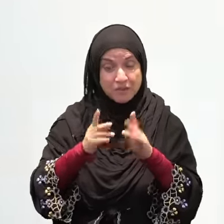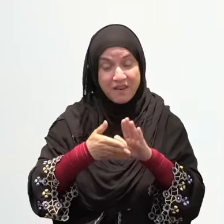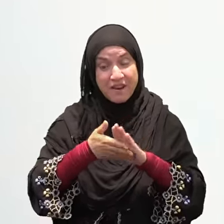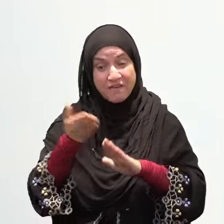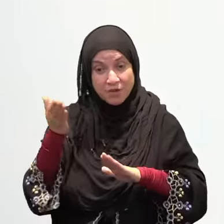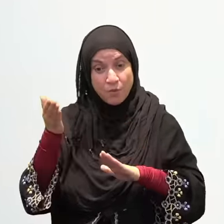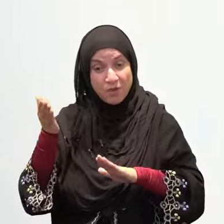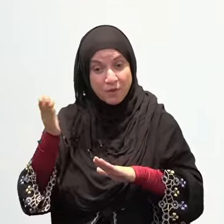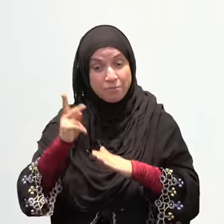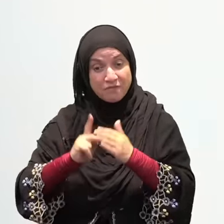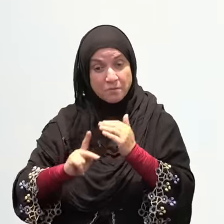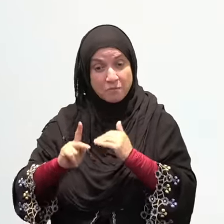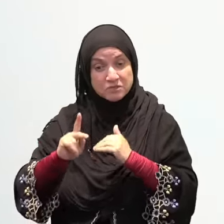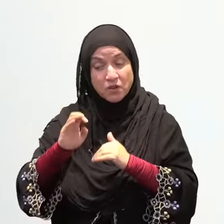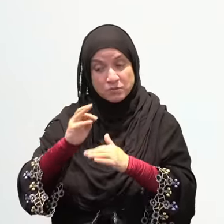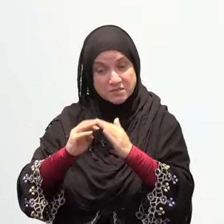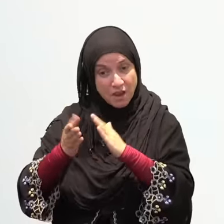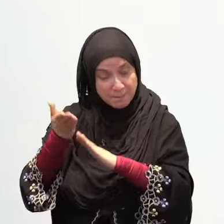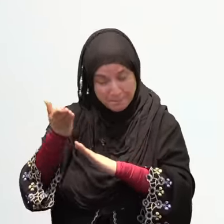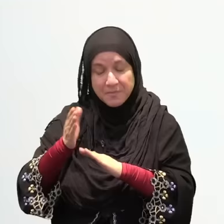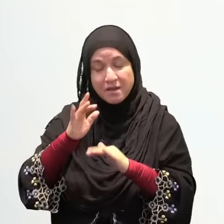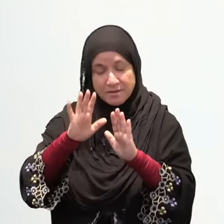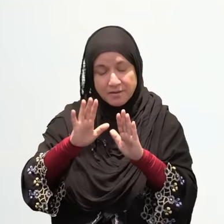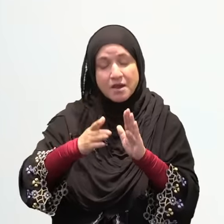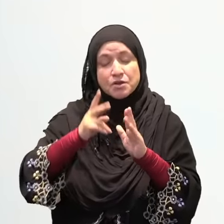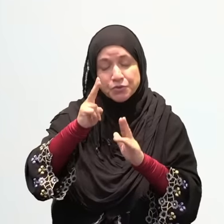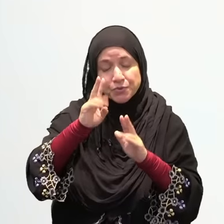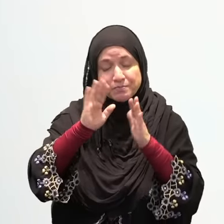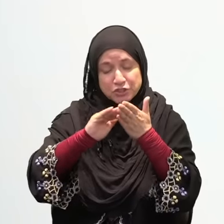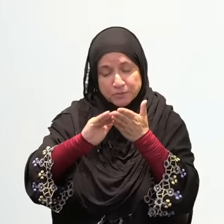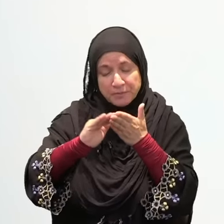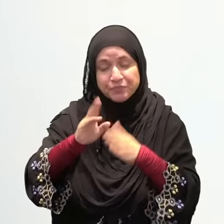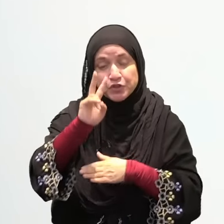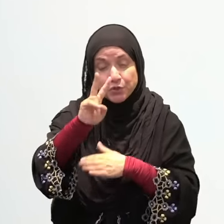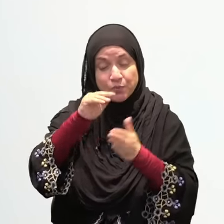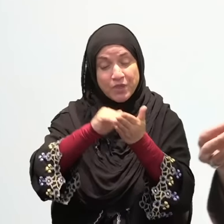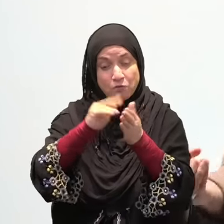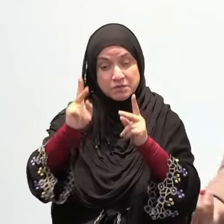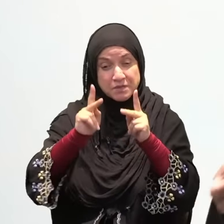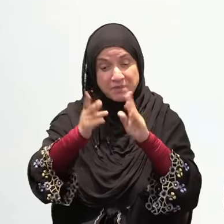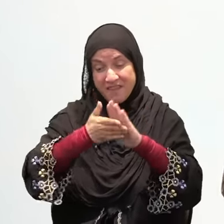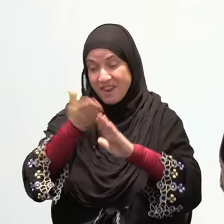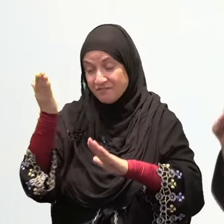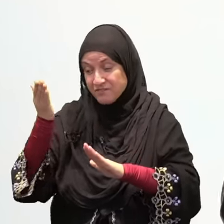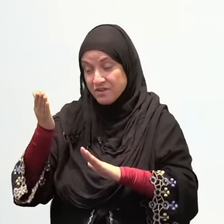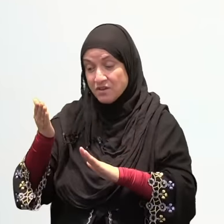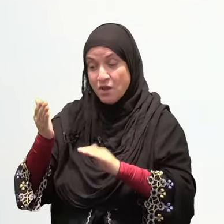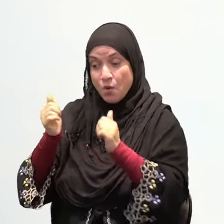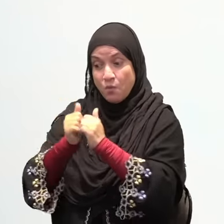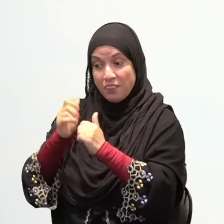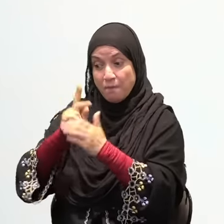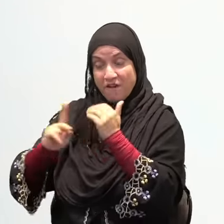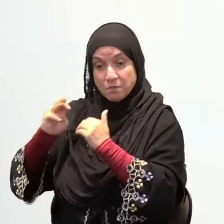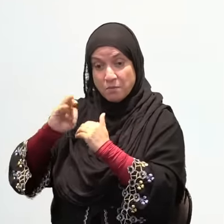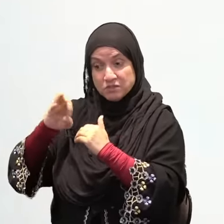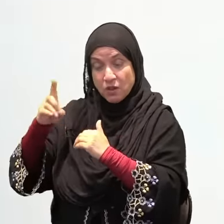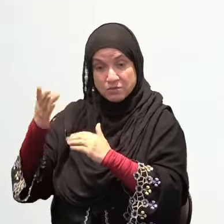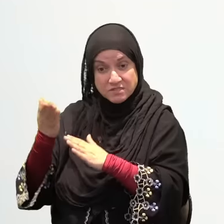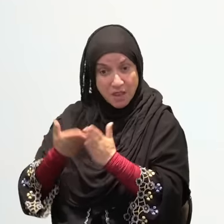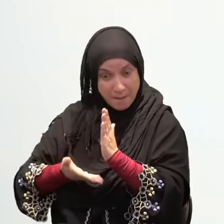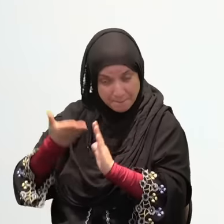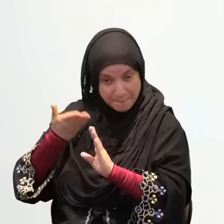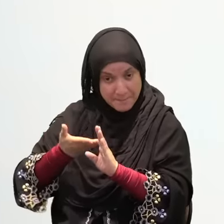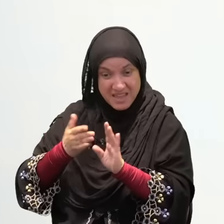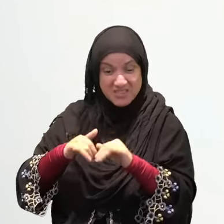take the Ibn Abbas role. Someone has to take the Ibn Abbas role, and it's probably the hardest role of them all, to try to pull people out. So we're going to have to